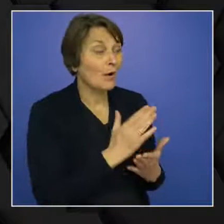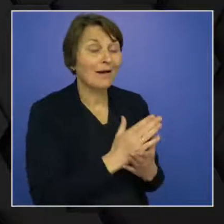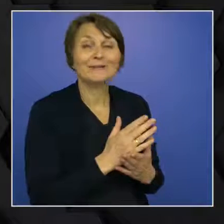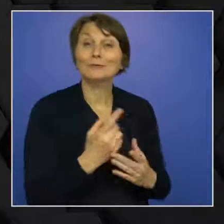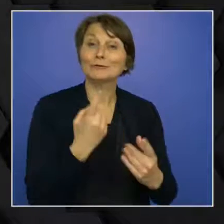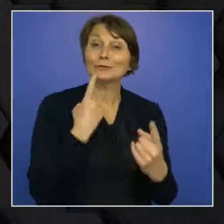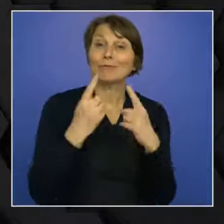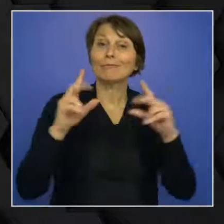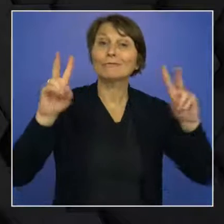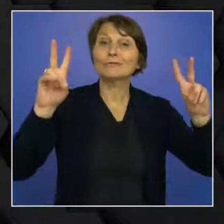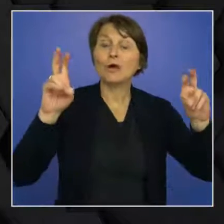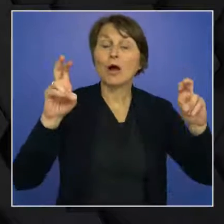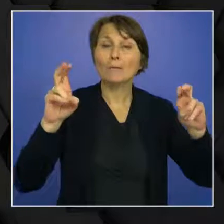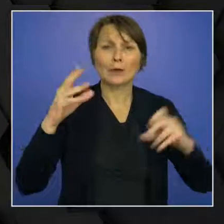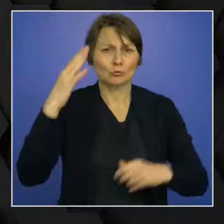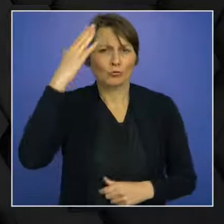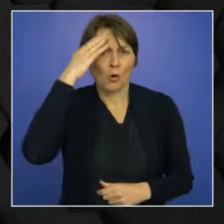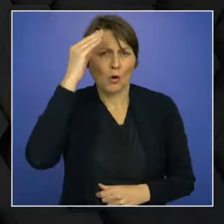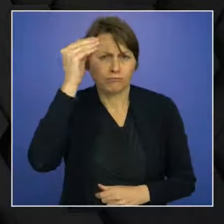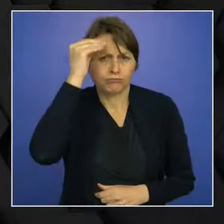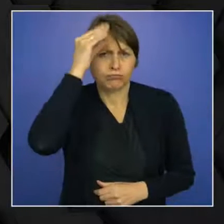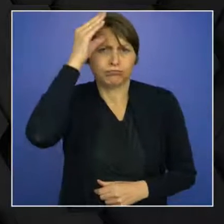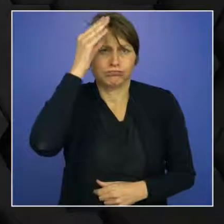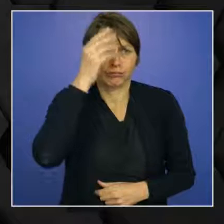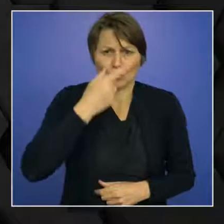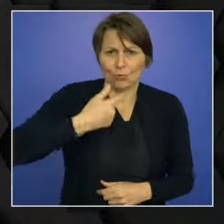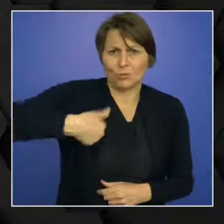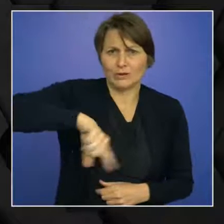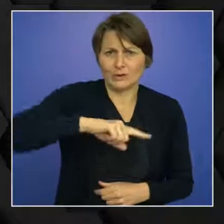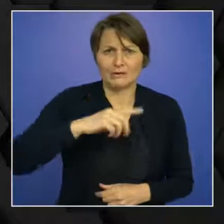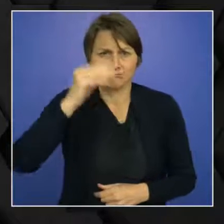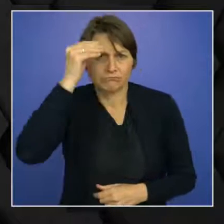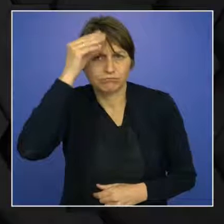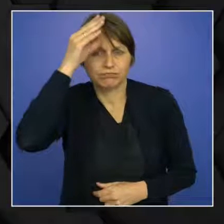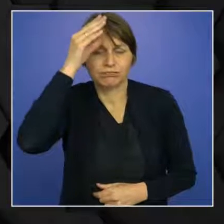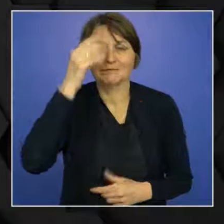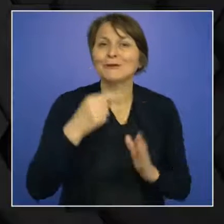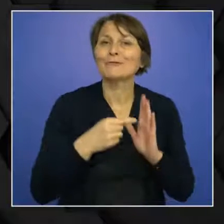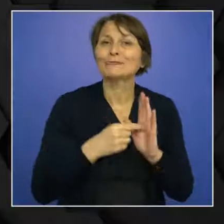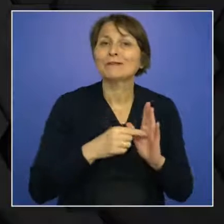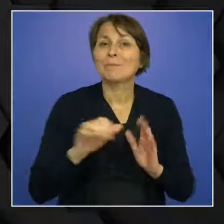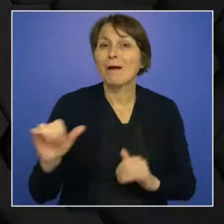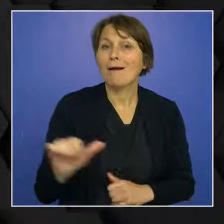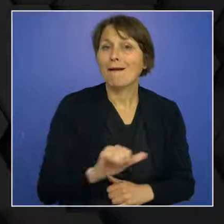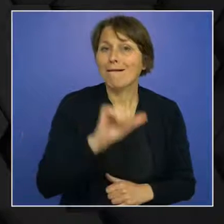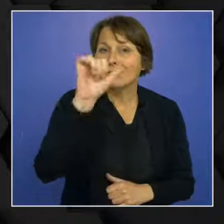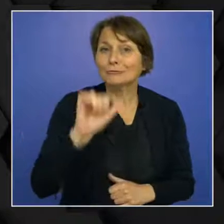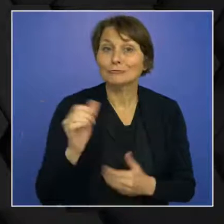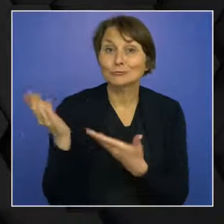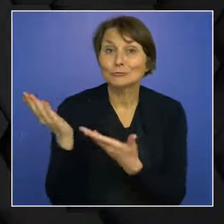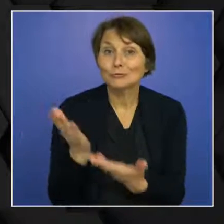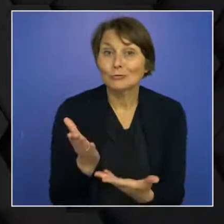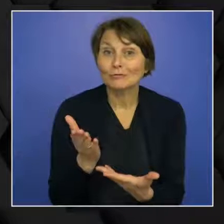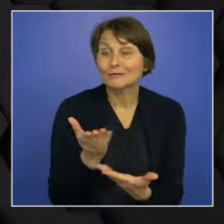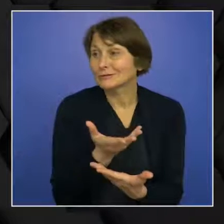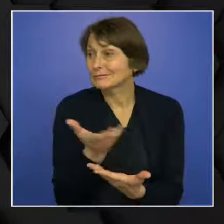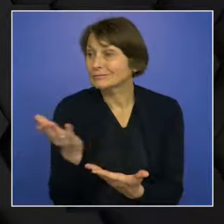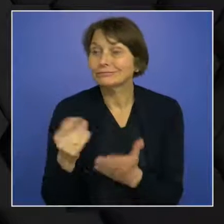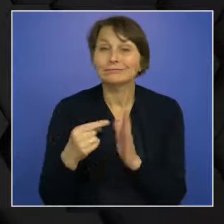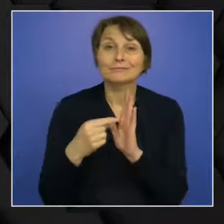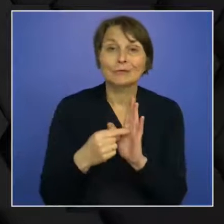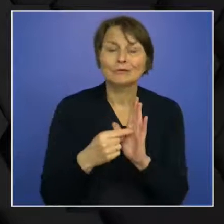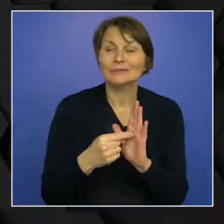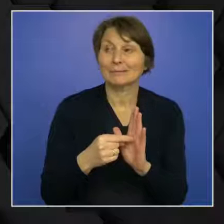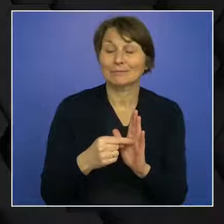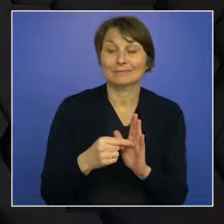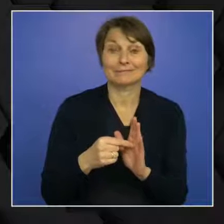Right. And we talk a lot of Azure services that have like weird